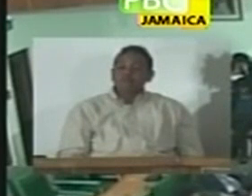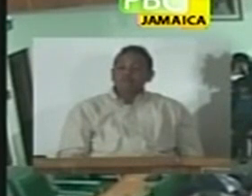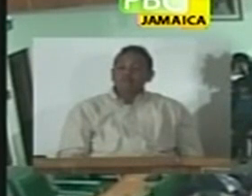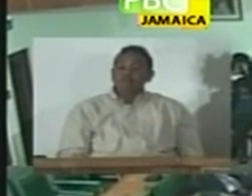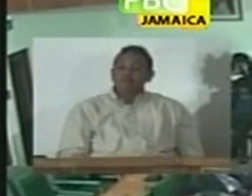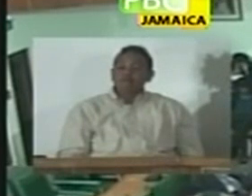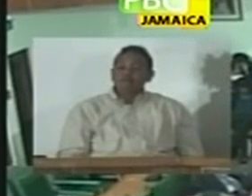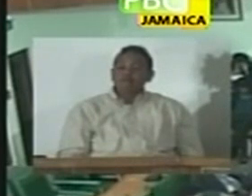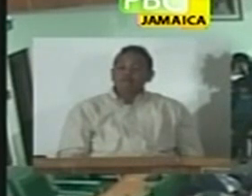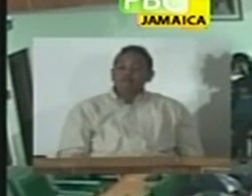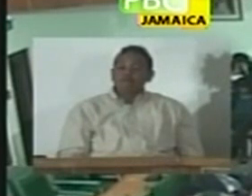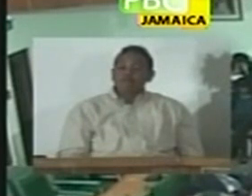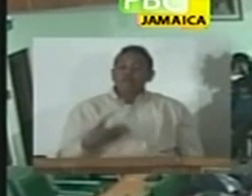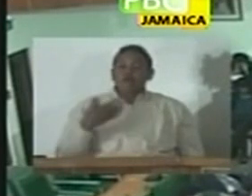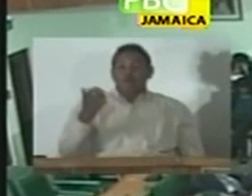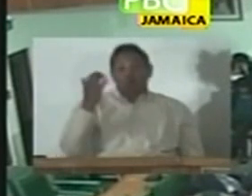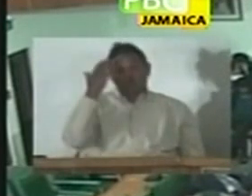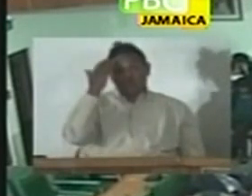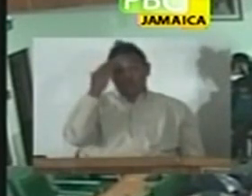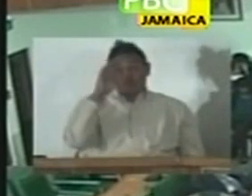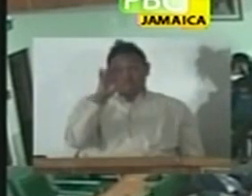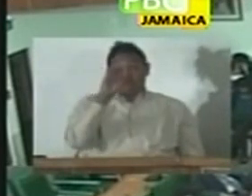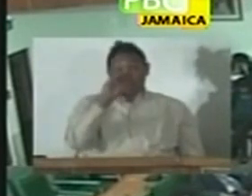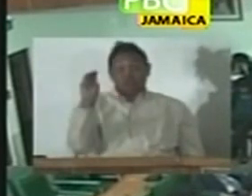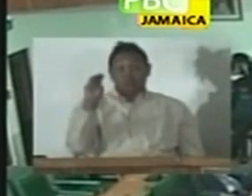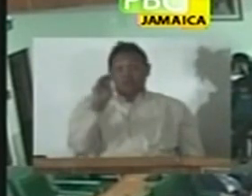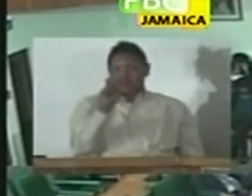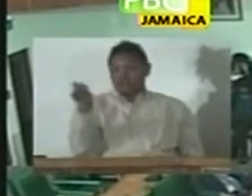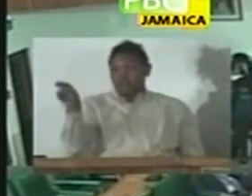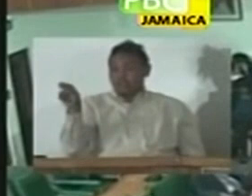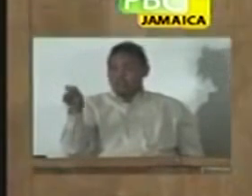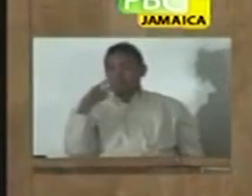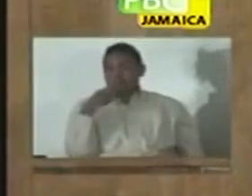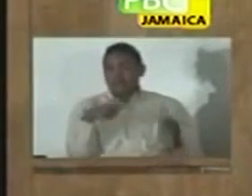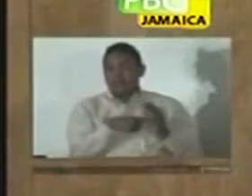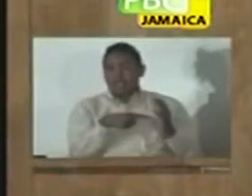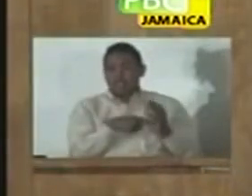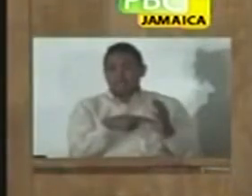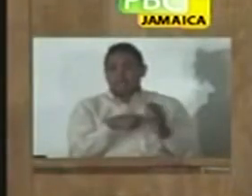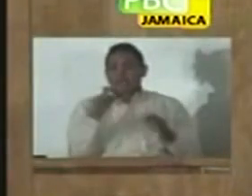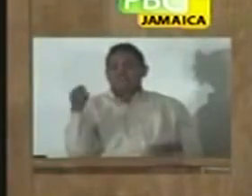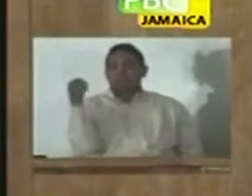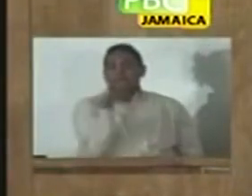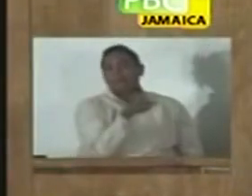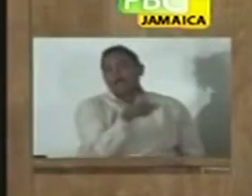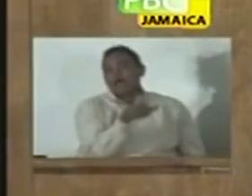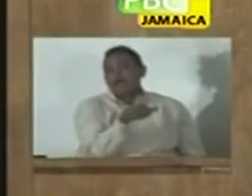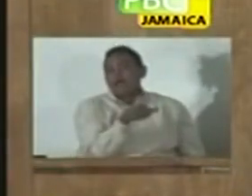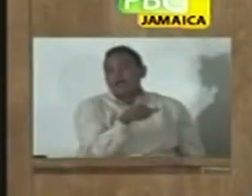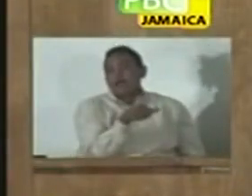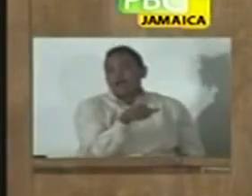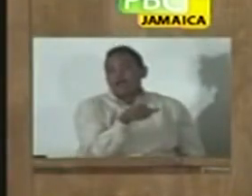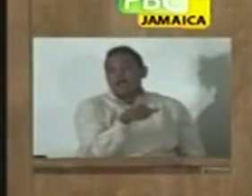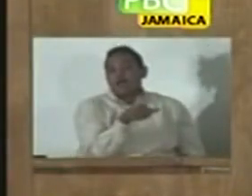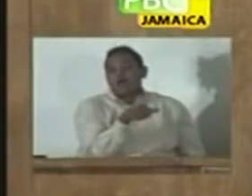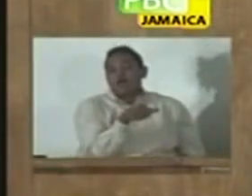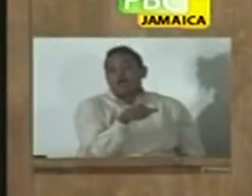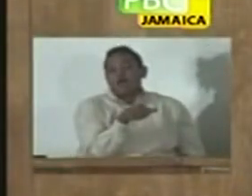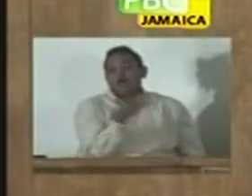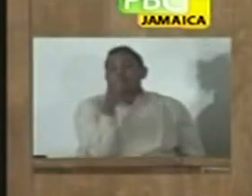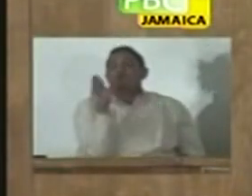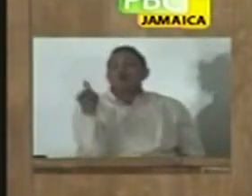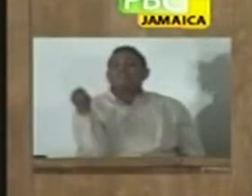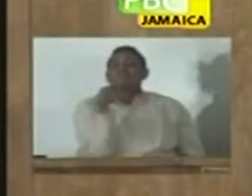I want to know if that money to CMU is a liability that has to be paid back. And who have to pay it